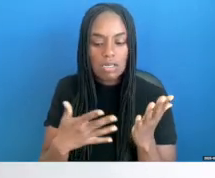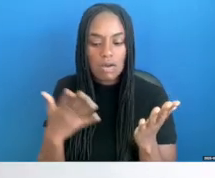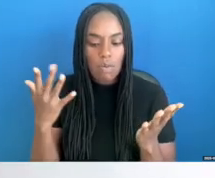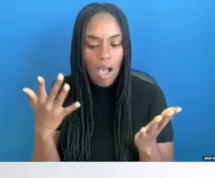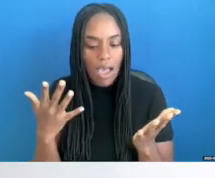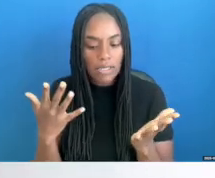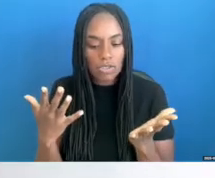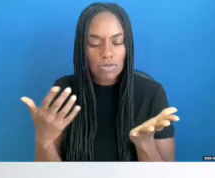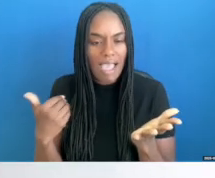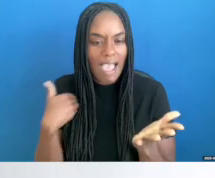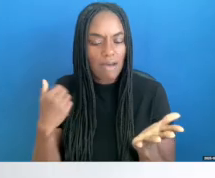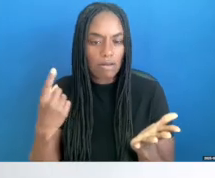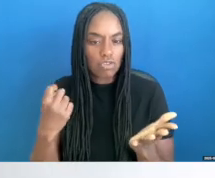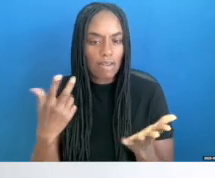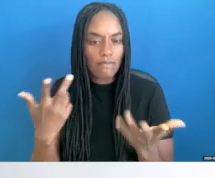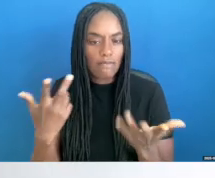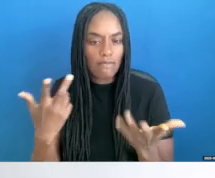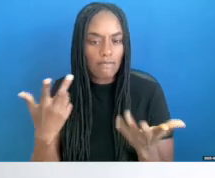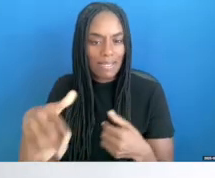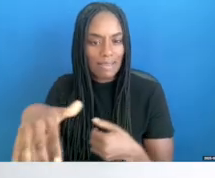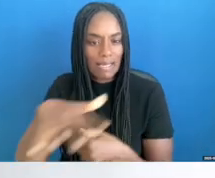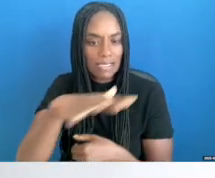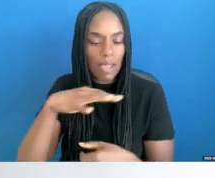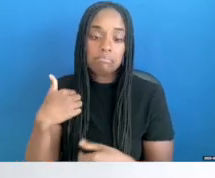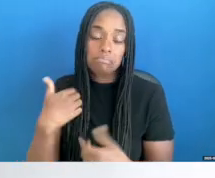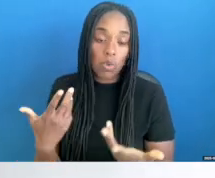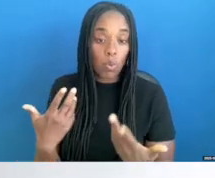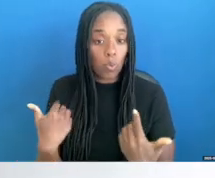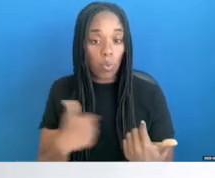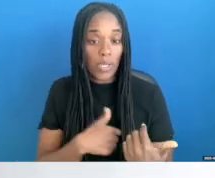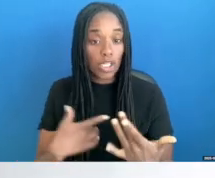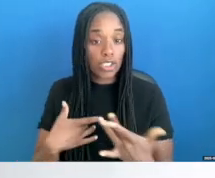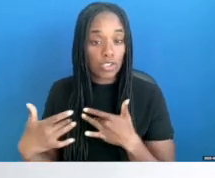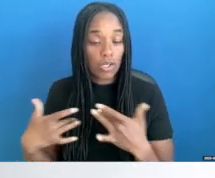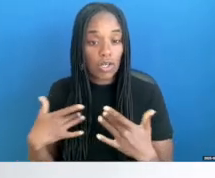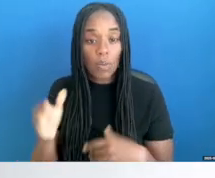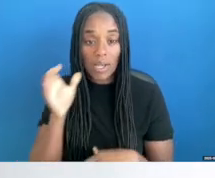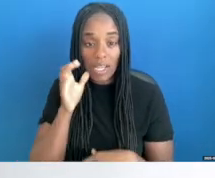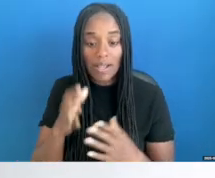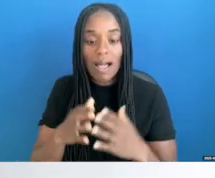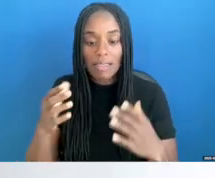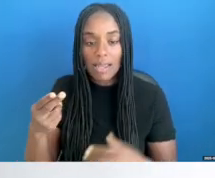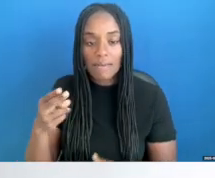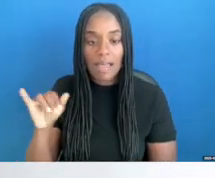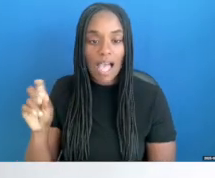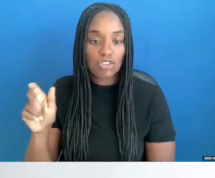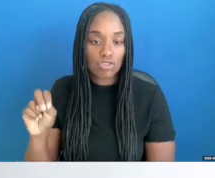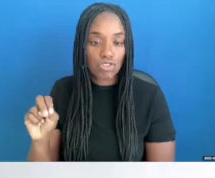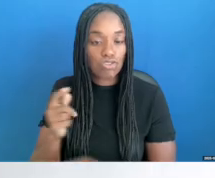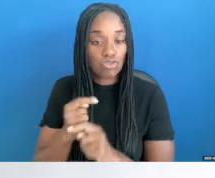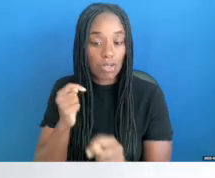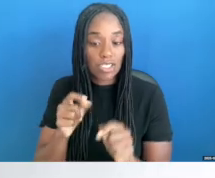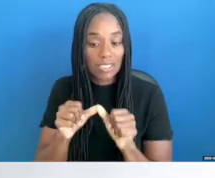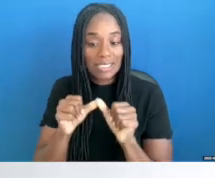happening in that space. We remain concerned. We're hearing that a lot of hydrogen trucks aren't proceeding. We remain concerned that